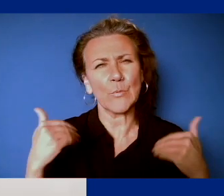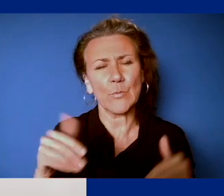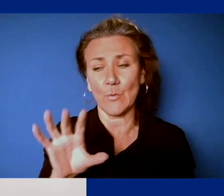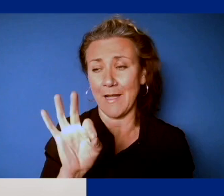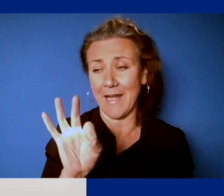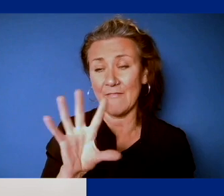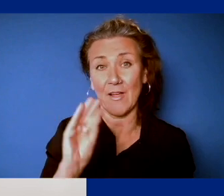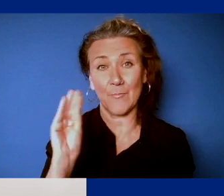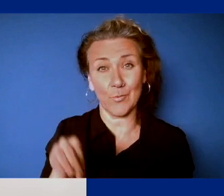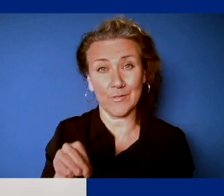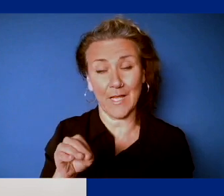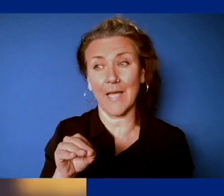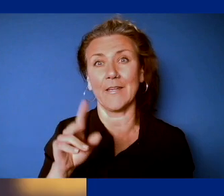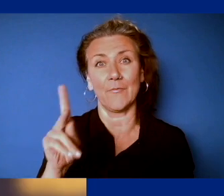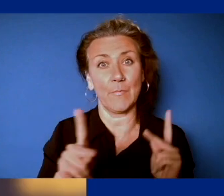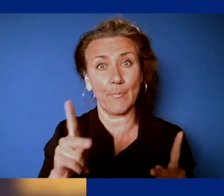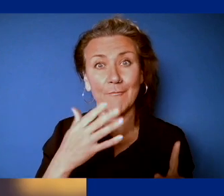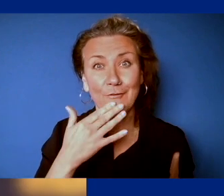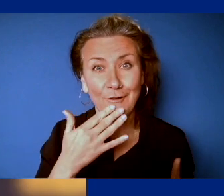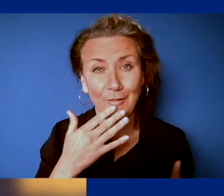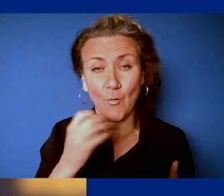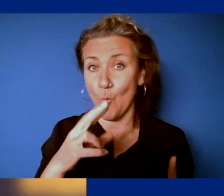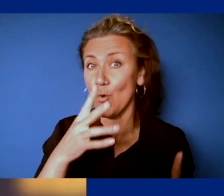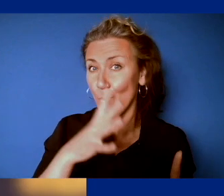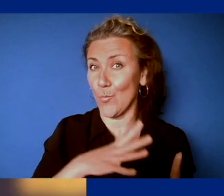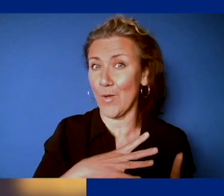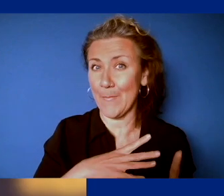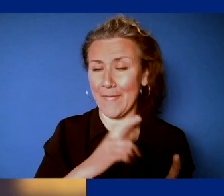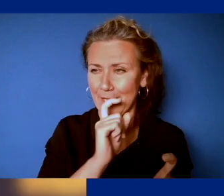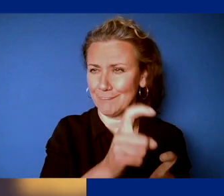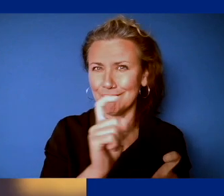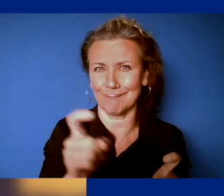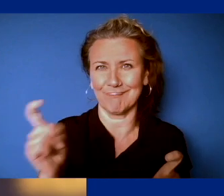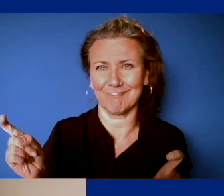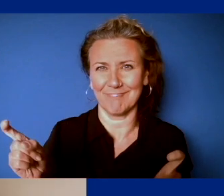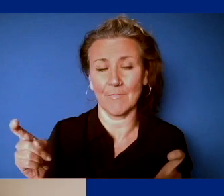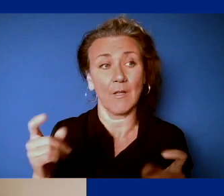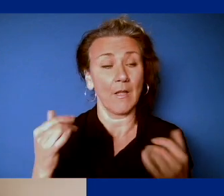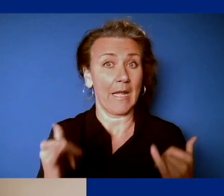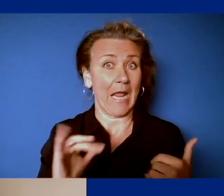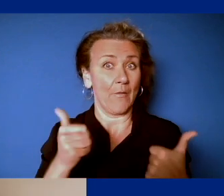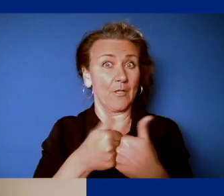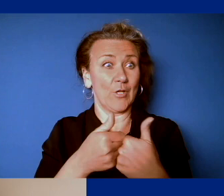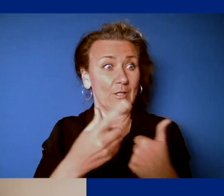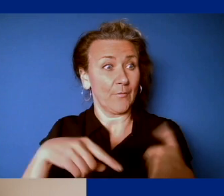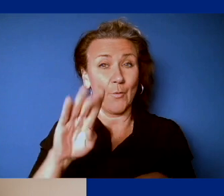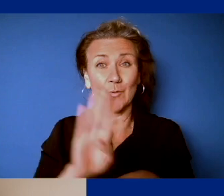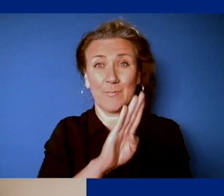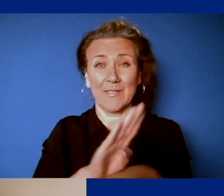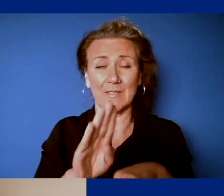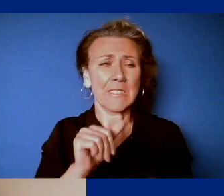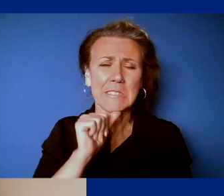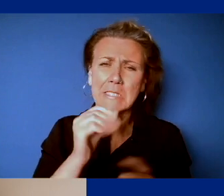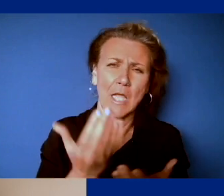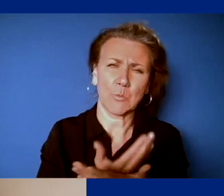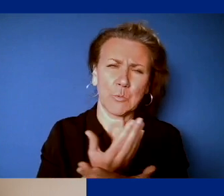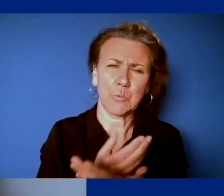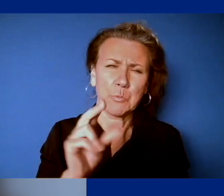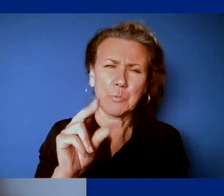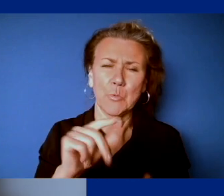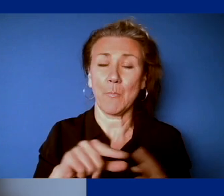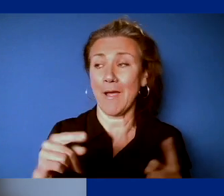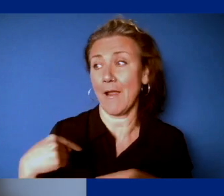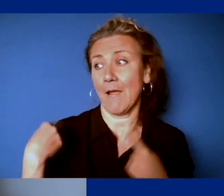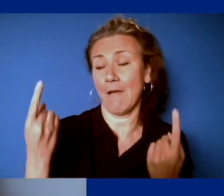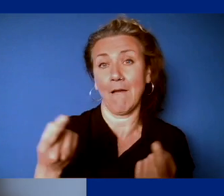our businesses identify as people of color or women. The challenges that these businesses are facing now aren't new. They've just